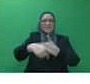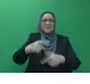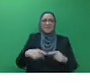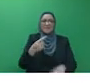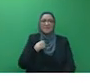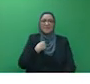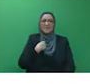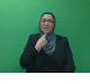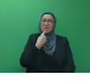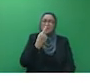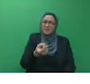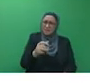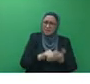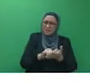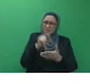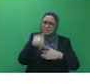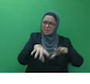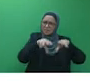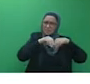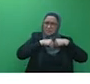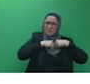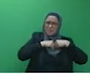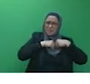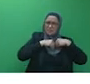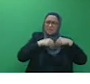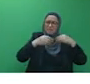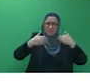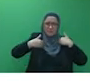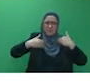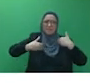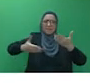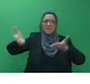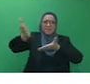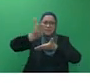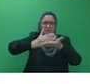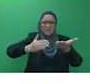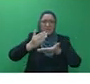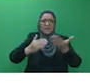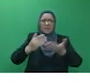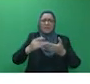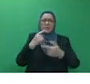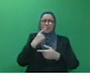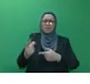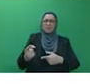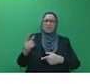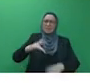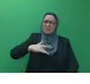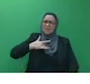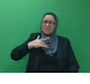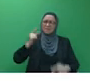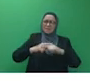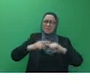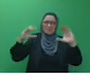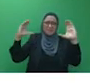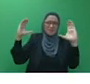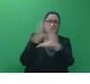area where you could share with us where you found a huge challenge to adapt because like you know you say your your wife has helped you